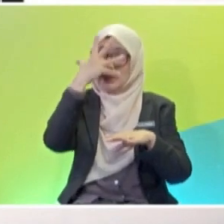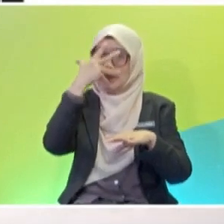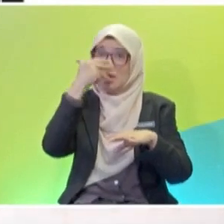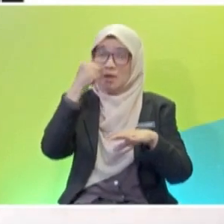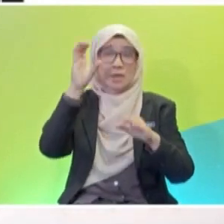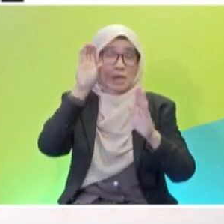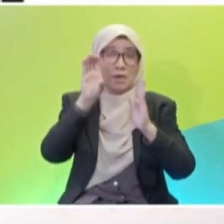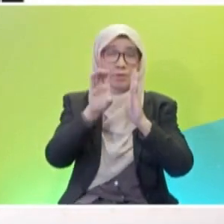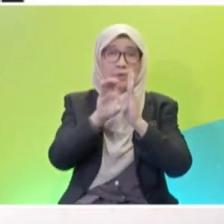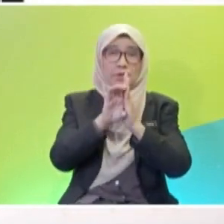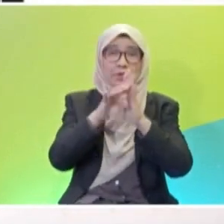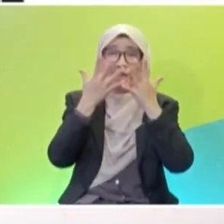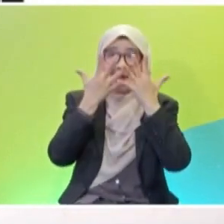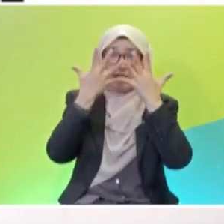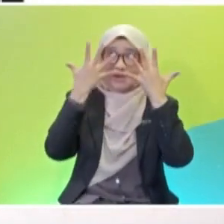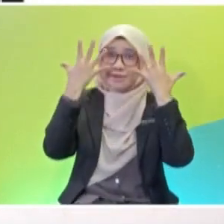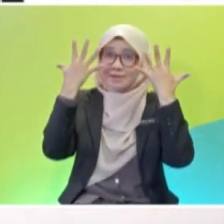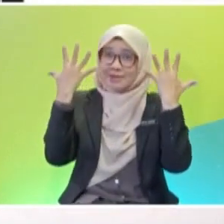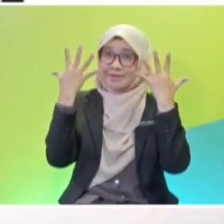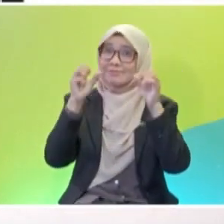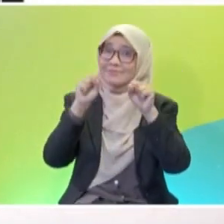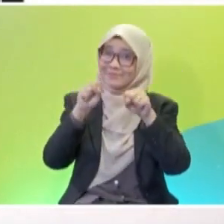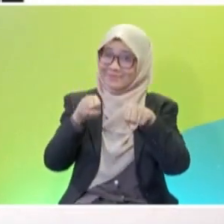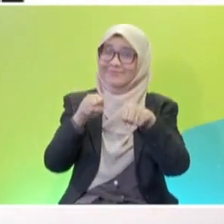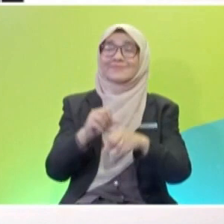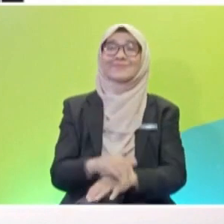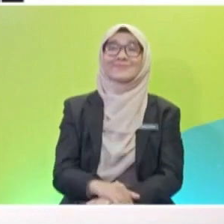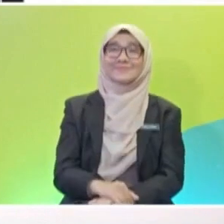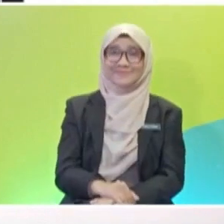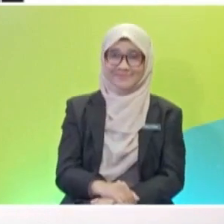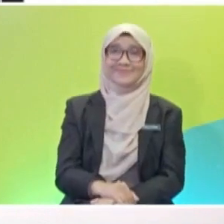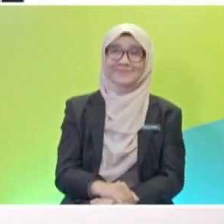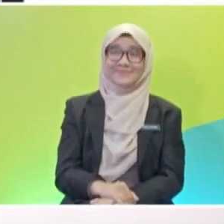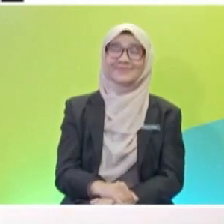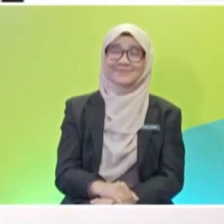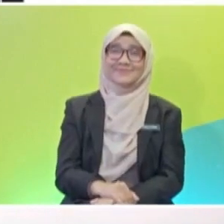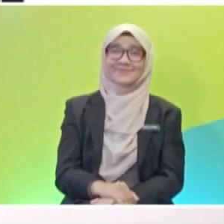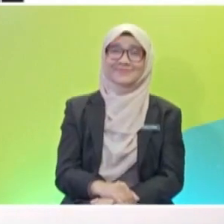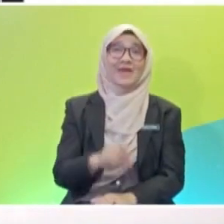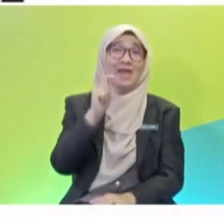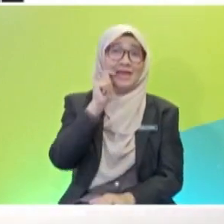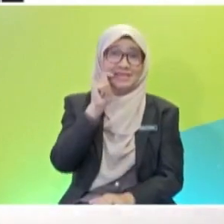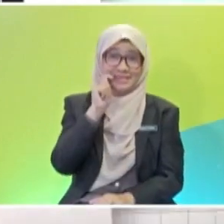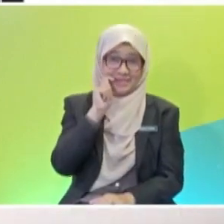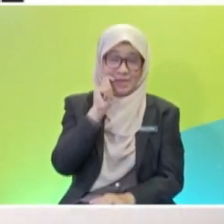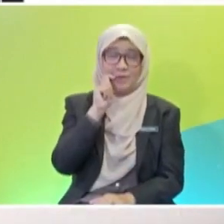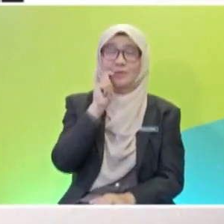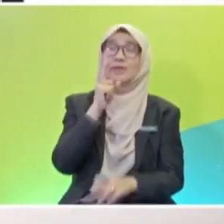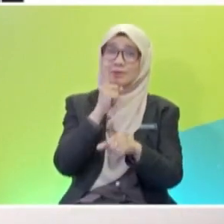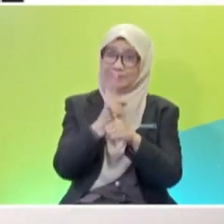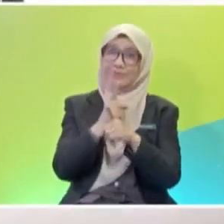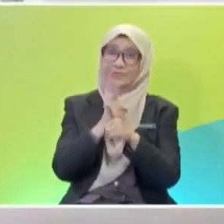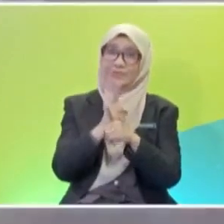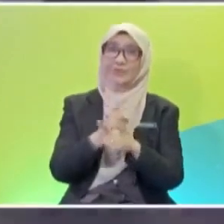the brightness, the filter. Good. Wonderful, you got it right. Yay! Even though it's not exactly the same as